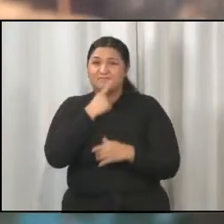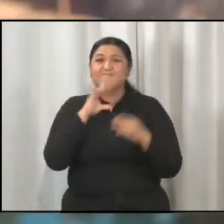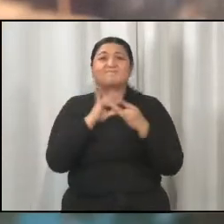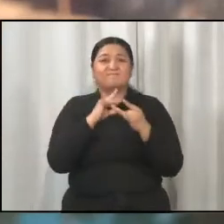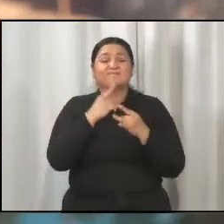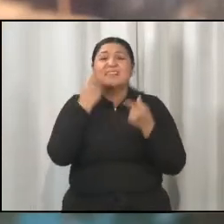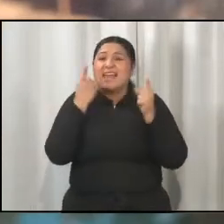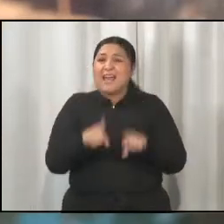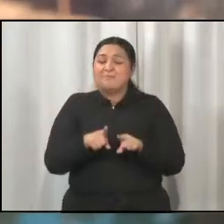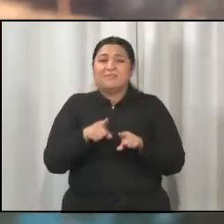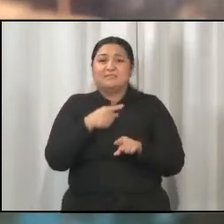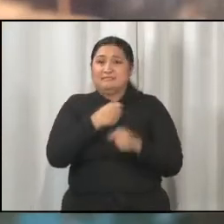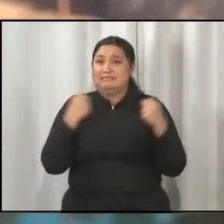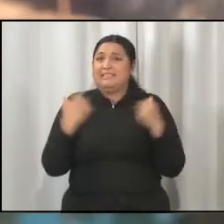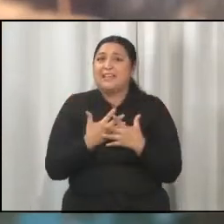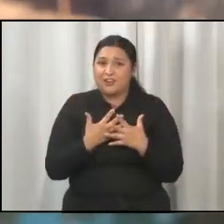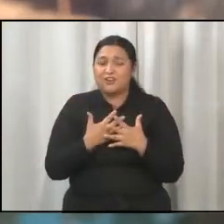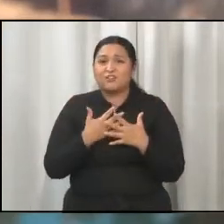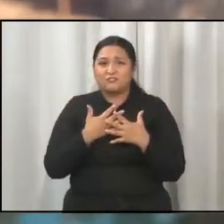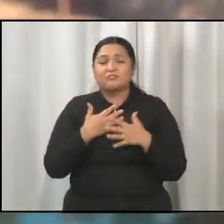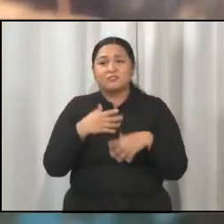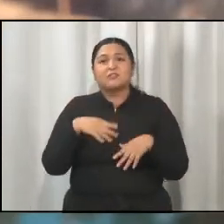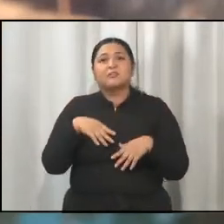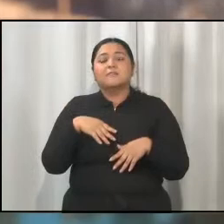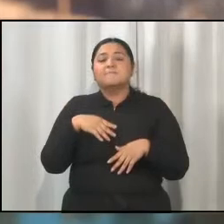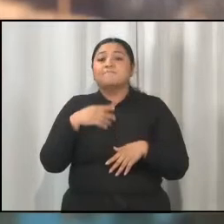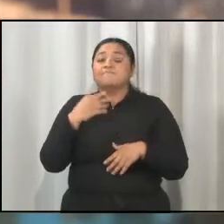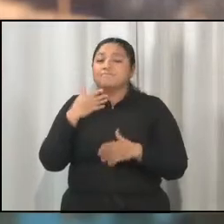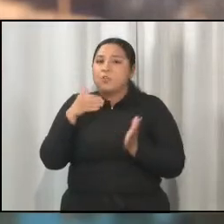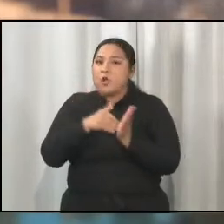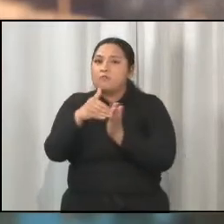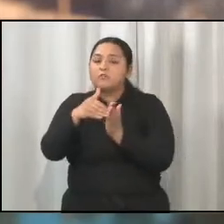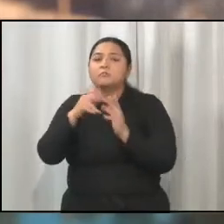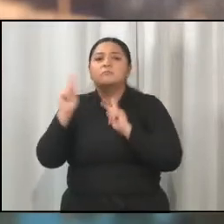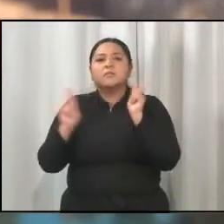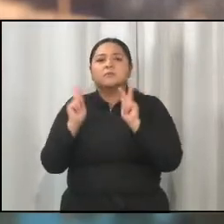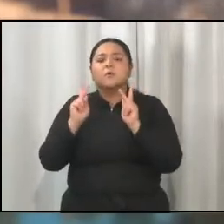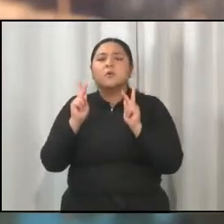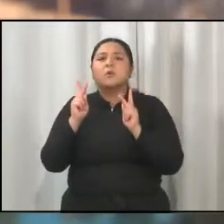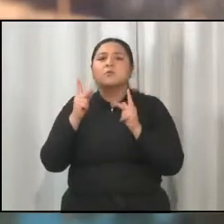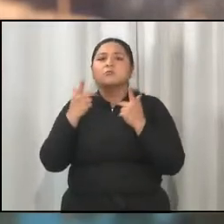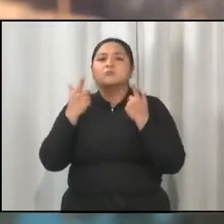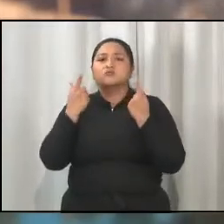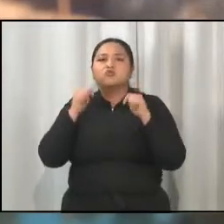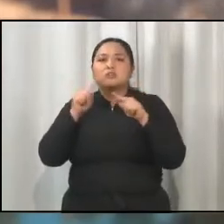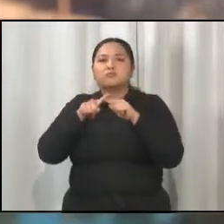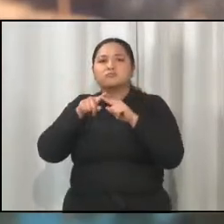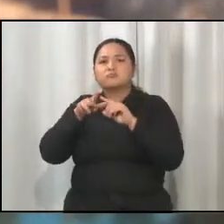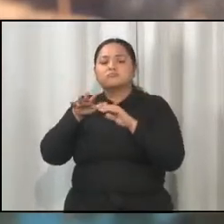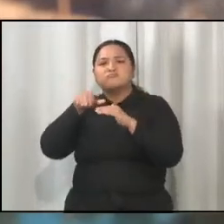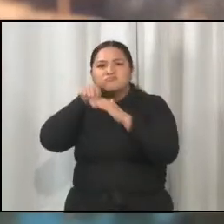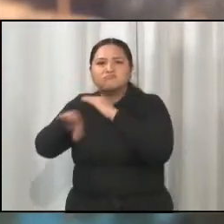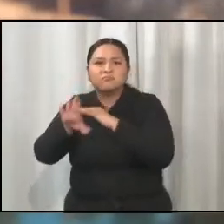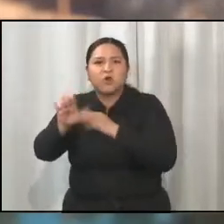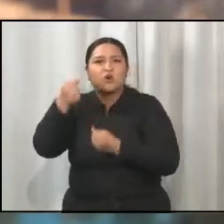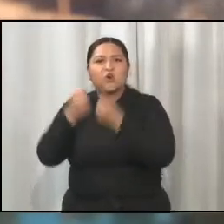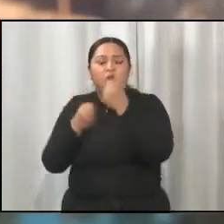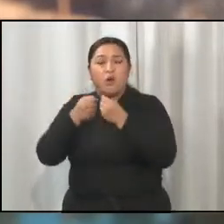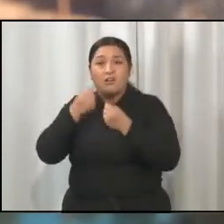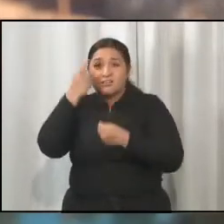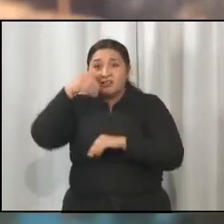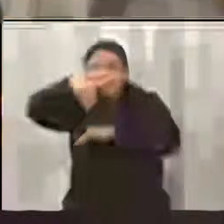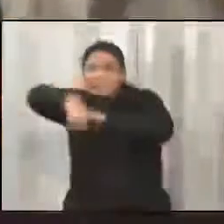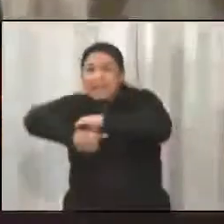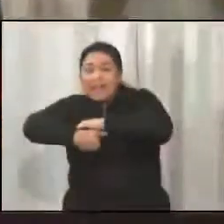in her time living in her vehicle was there were several times where random people would try to enter her vehicle in the middle of the night while she was